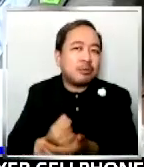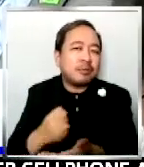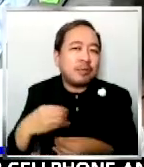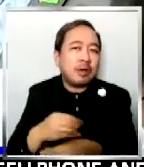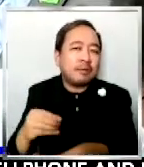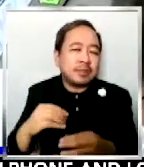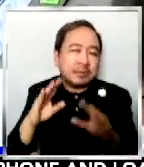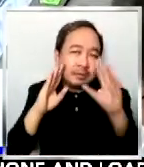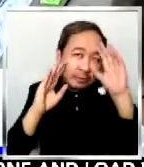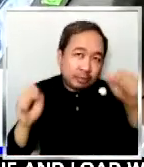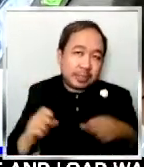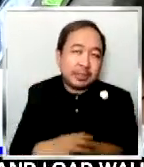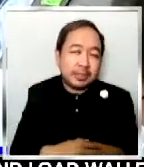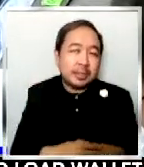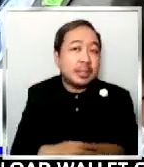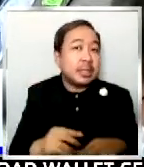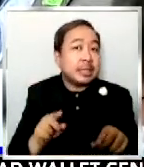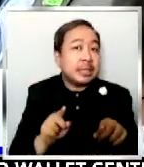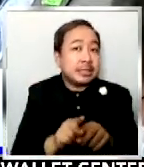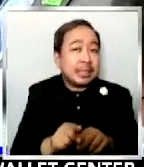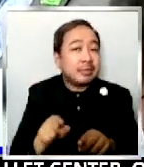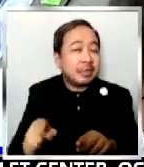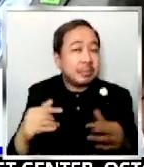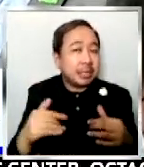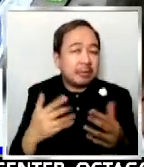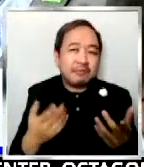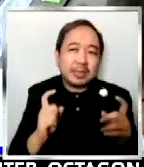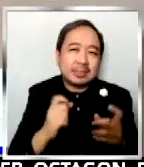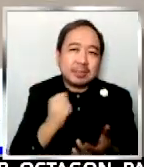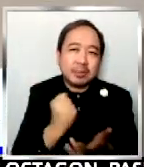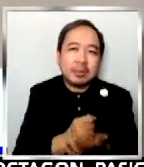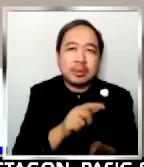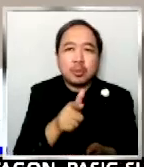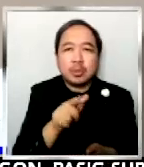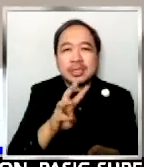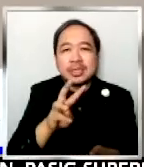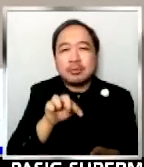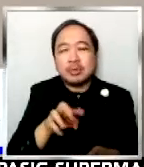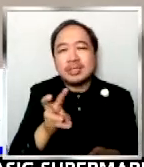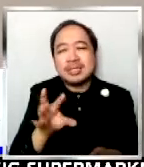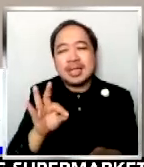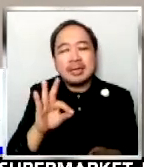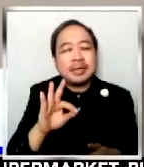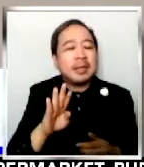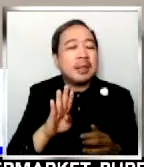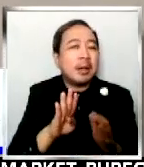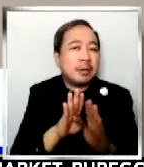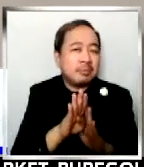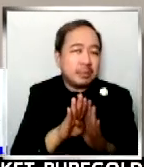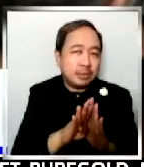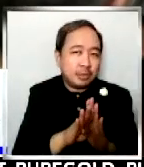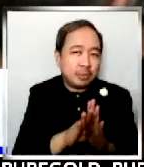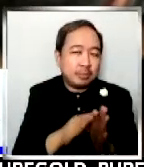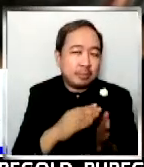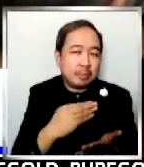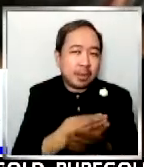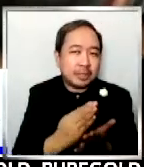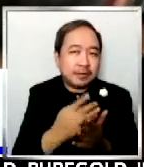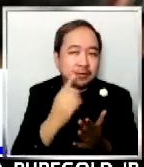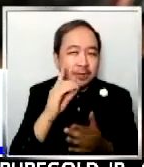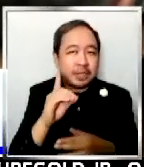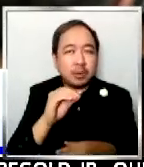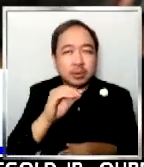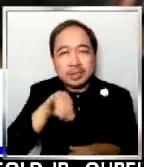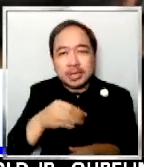President. Sa parehong pagdinig, agad ding inaprubahan ang 26.69 billion peso budget ng Department of Justice. Muli, tanong